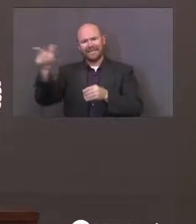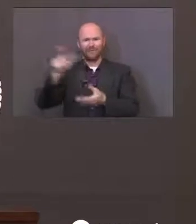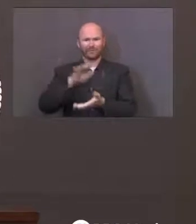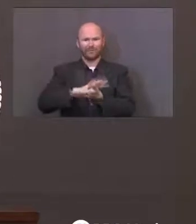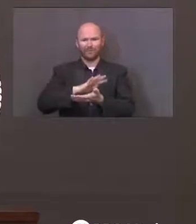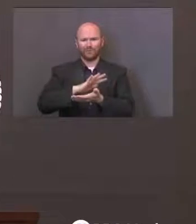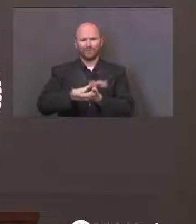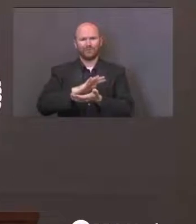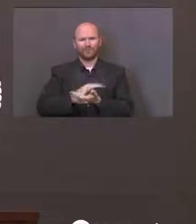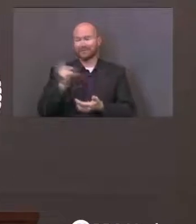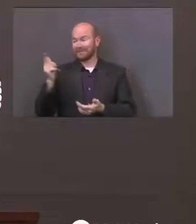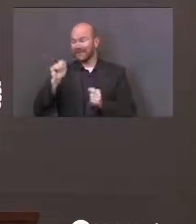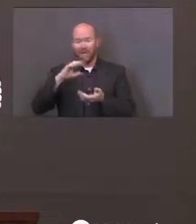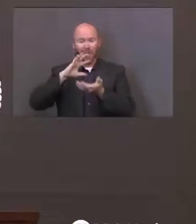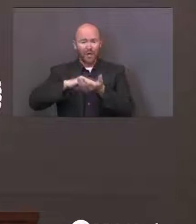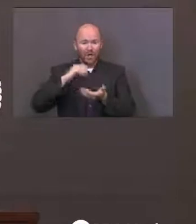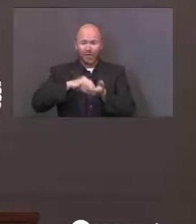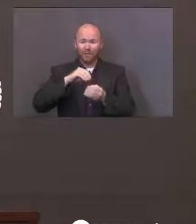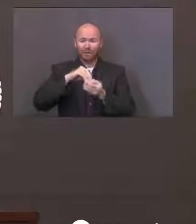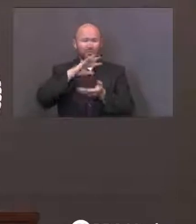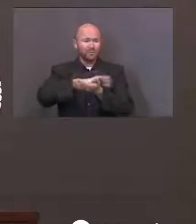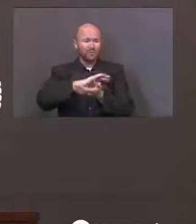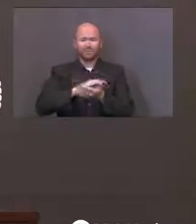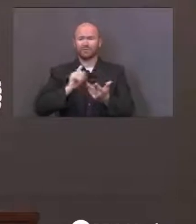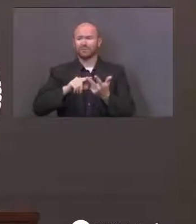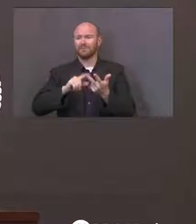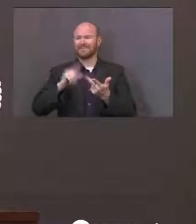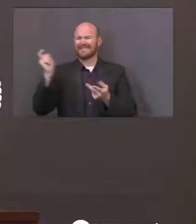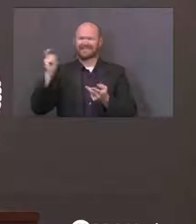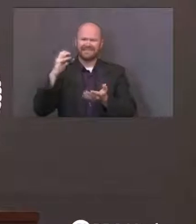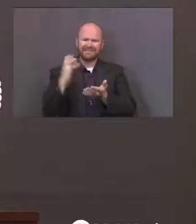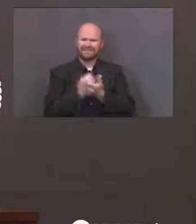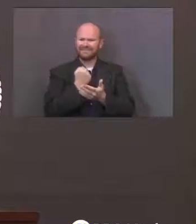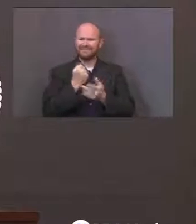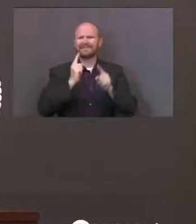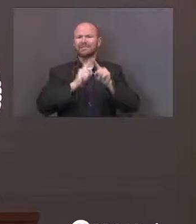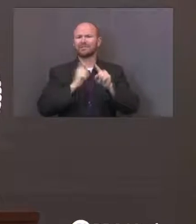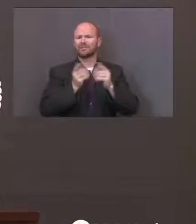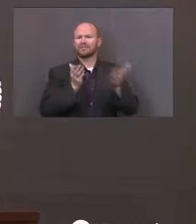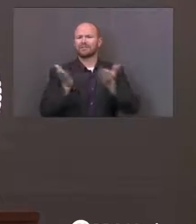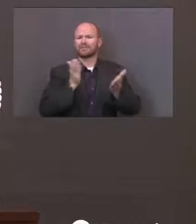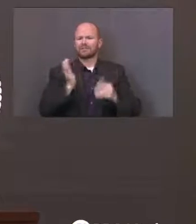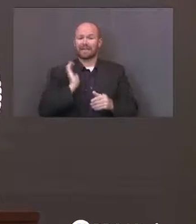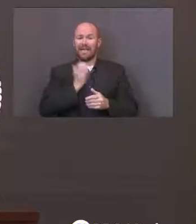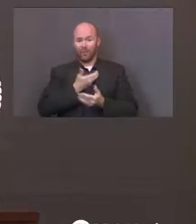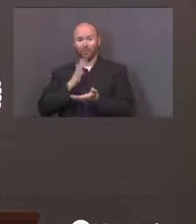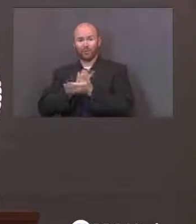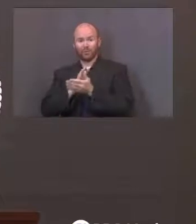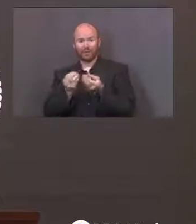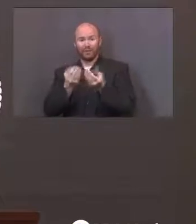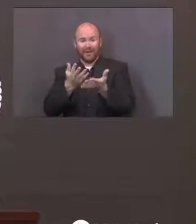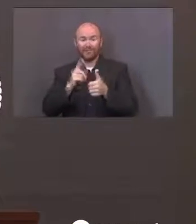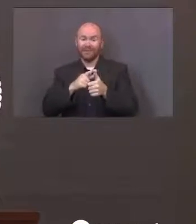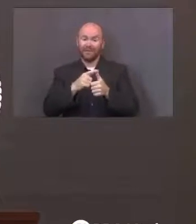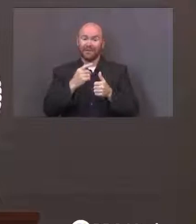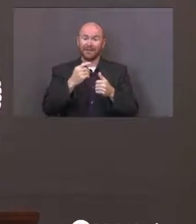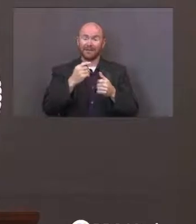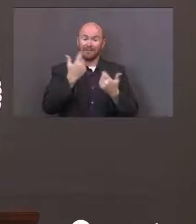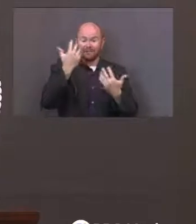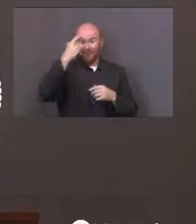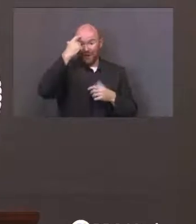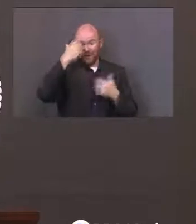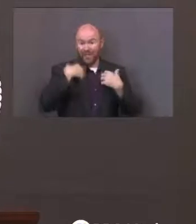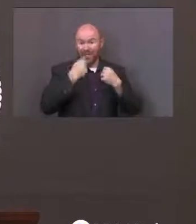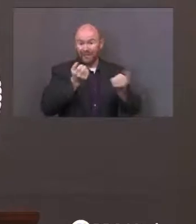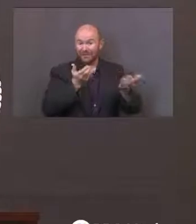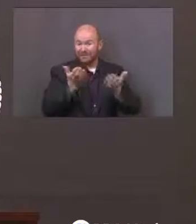in the classroom learning. We need them in our schools, taking advantage of the services that our schools provide, whether it's meals or mental health services